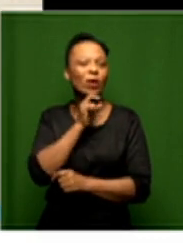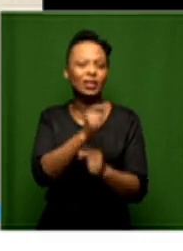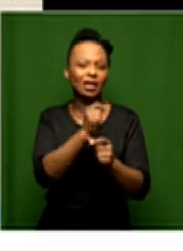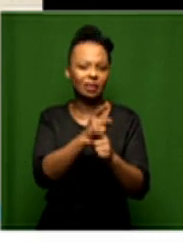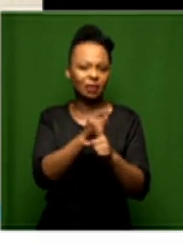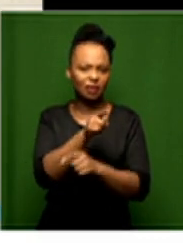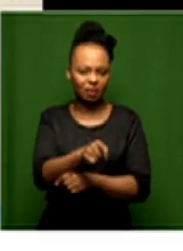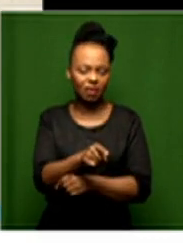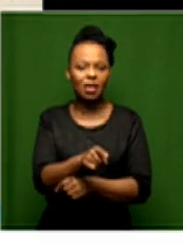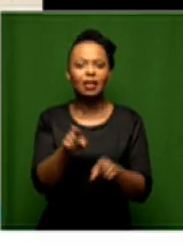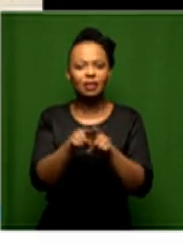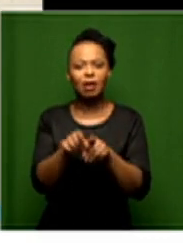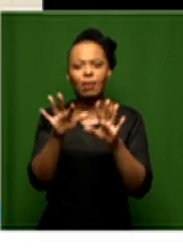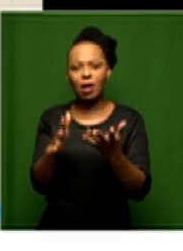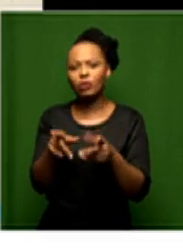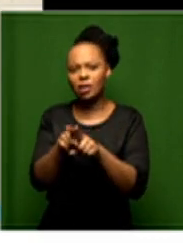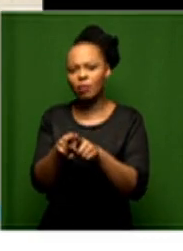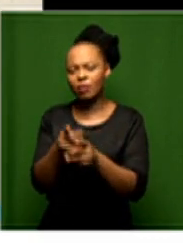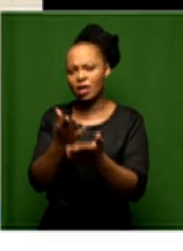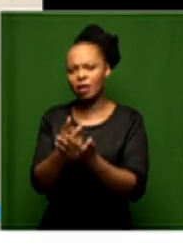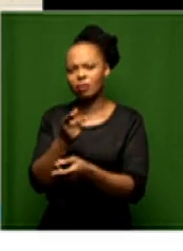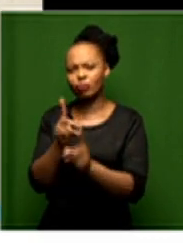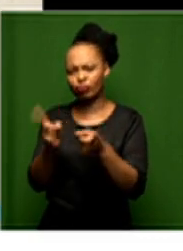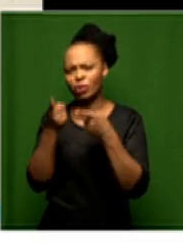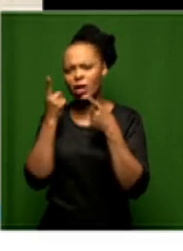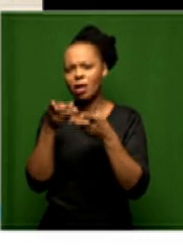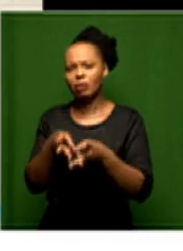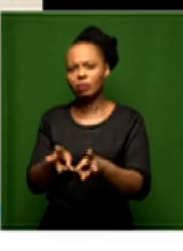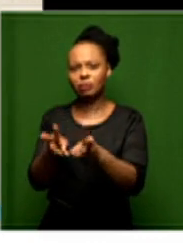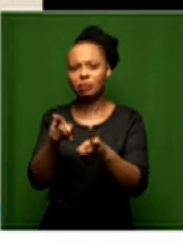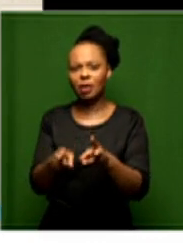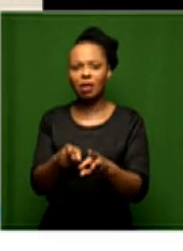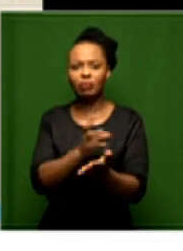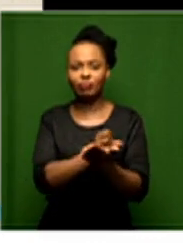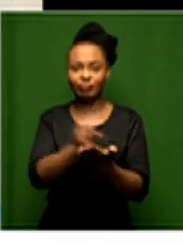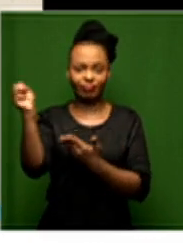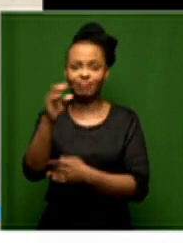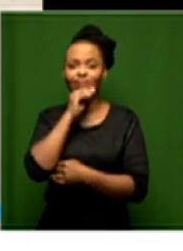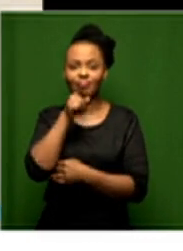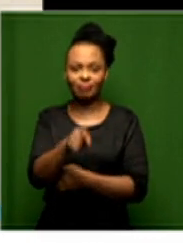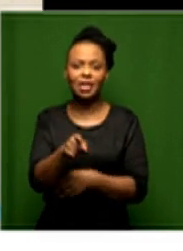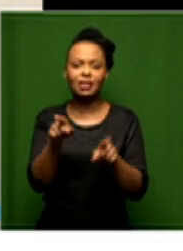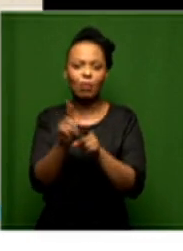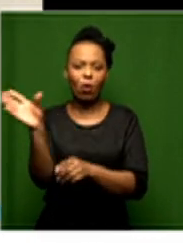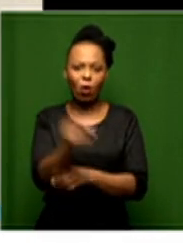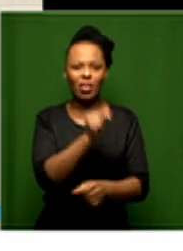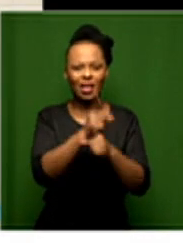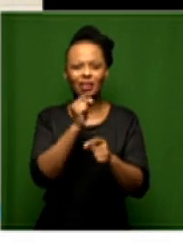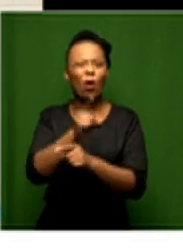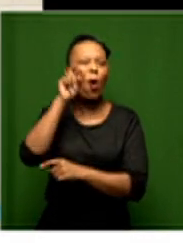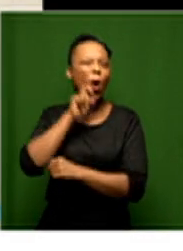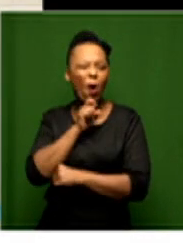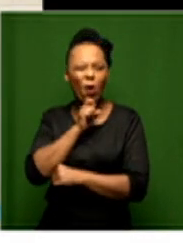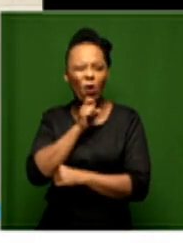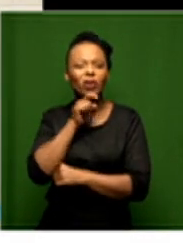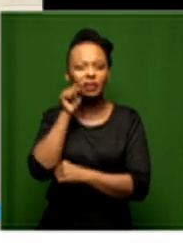in terms of the roads themselves. And so this is what we mean by scrapping, completely doing away with all the taxis that are hazardous and